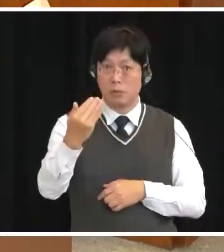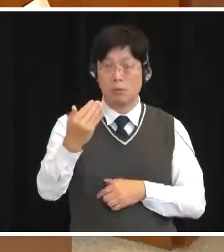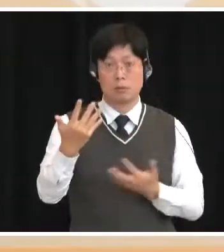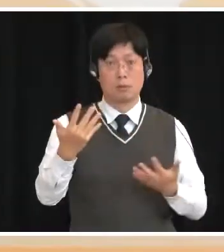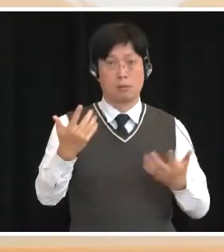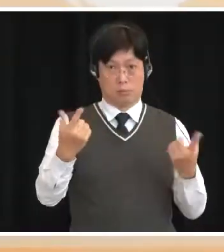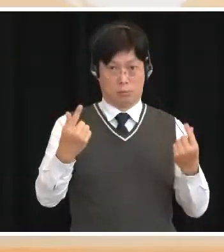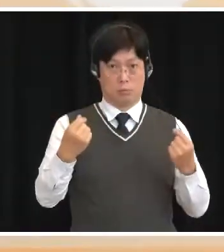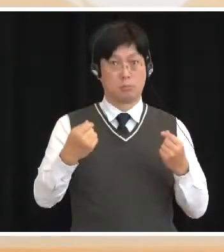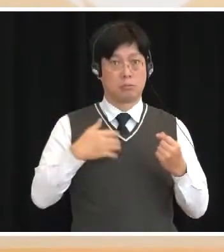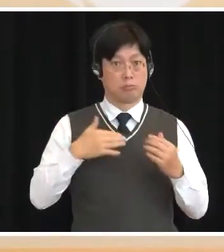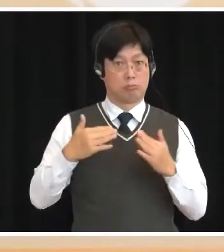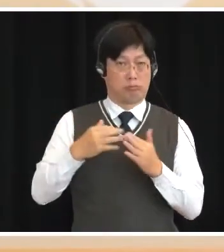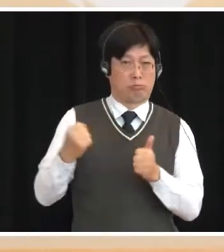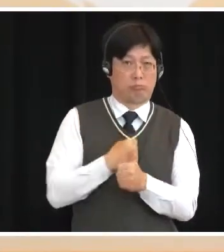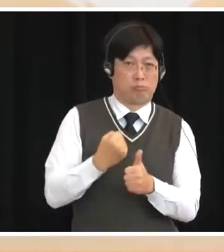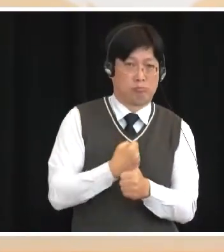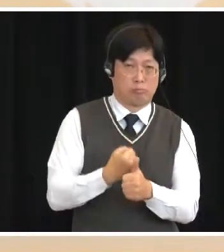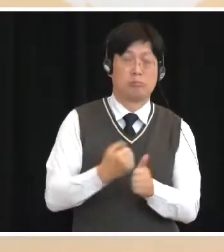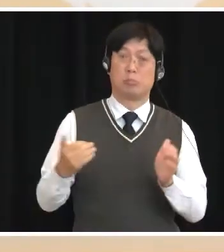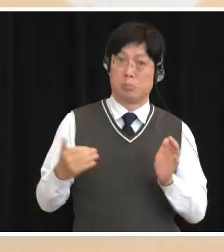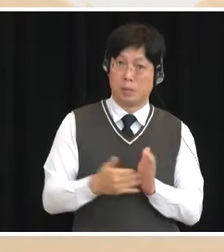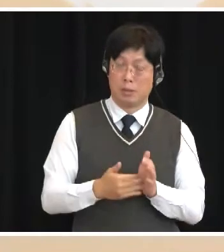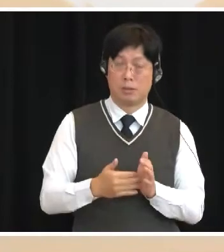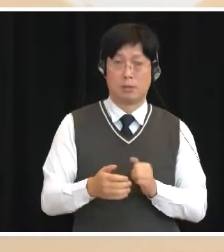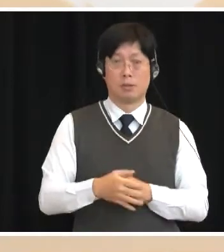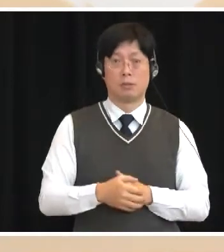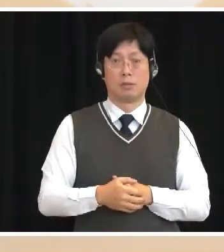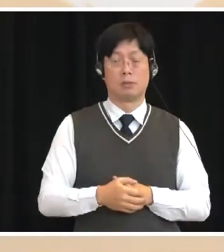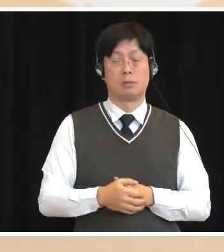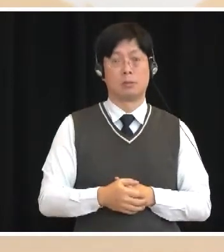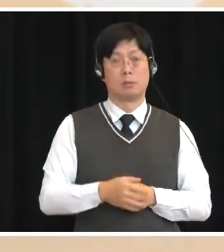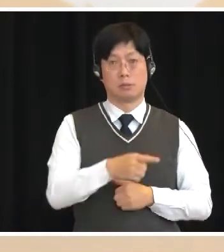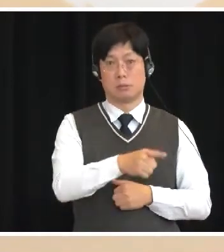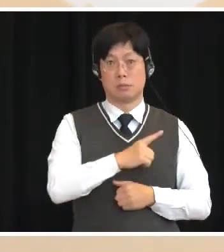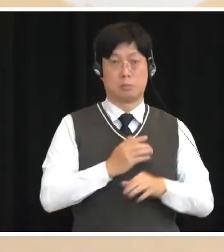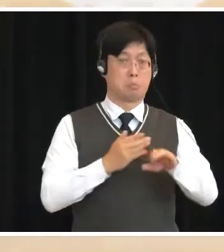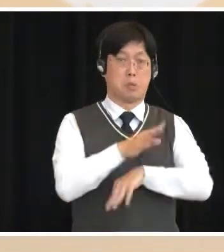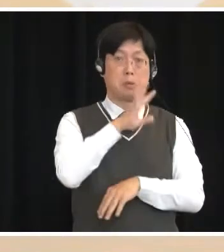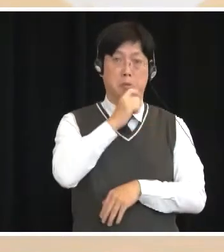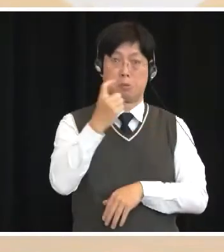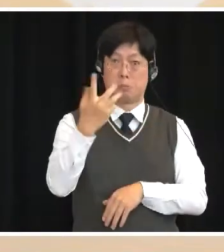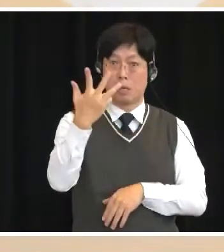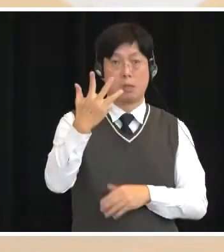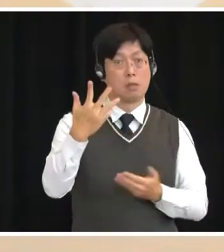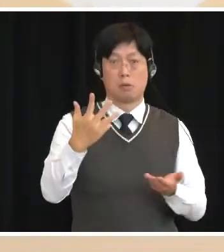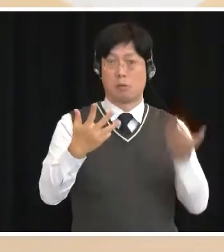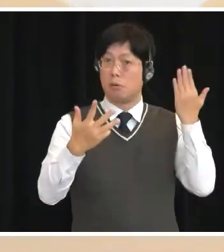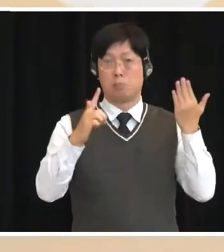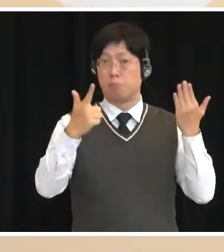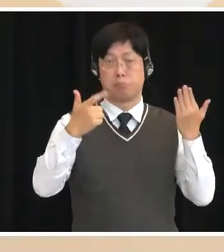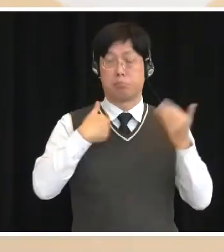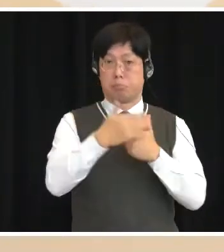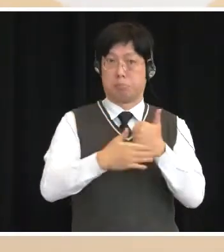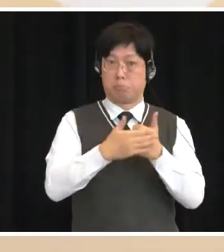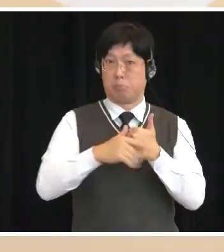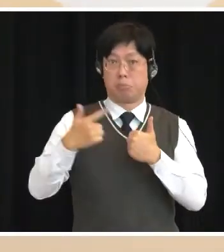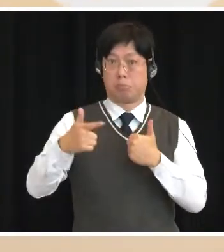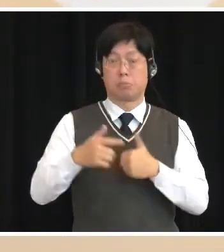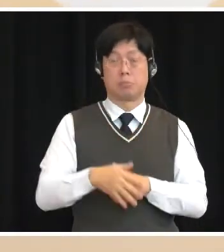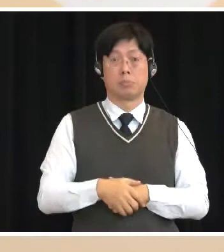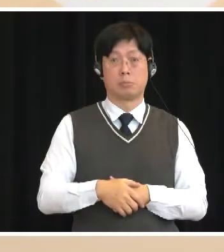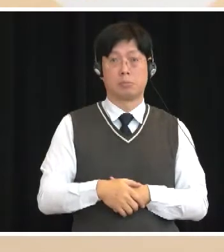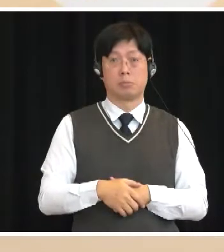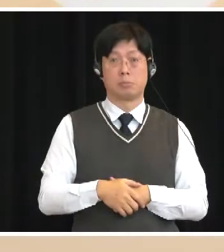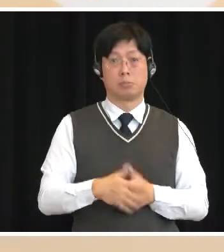home because it's not under the Child Welfare Protection Act. Is that a correct conclusion of